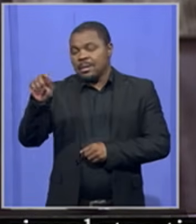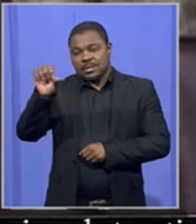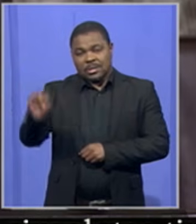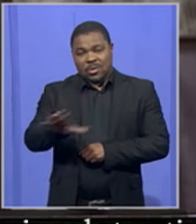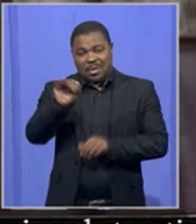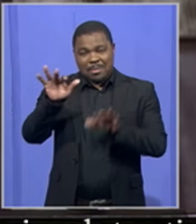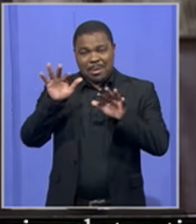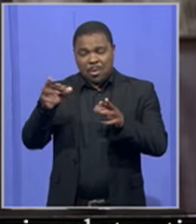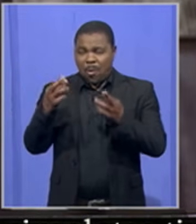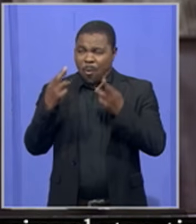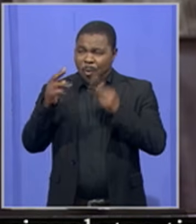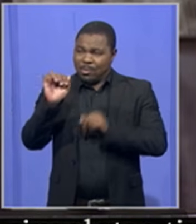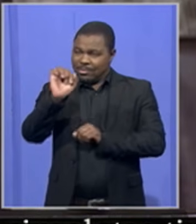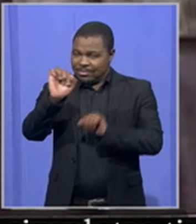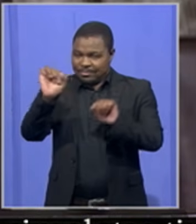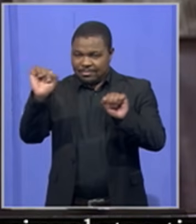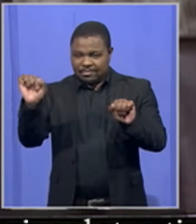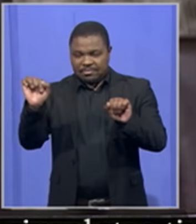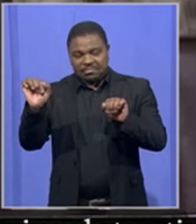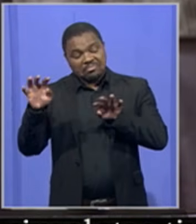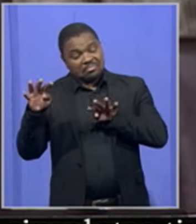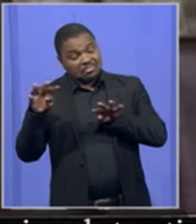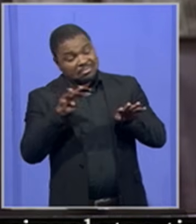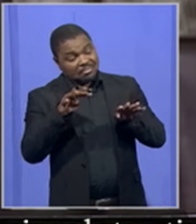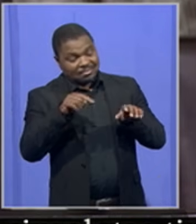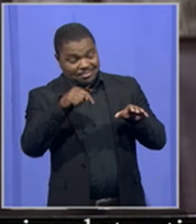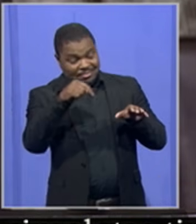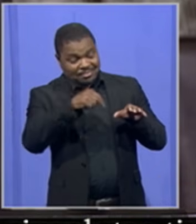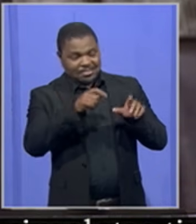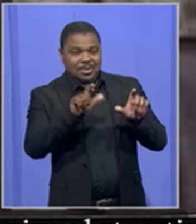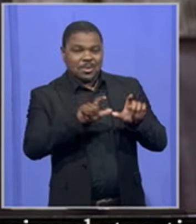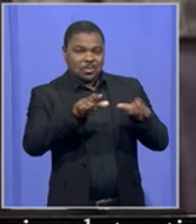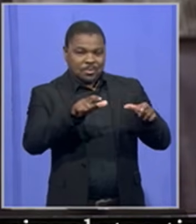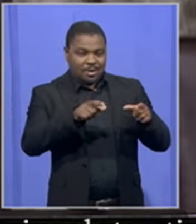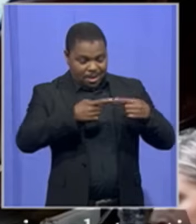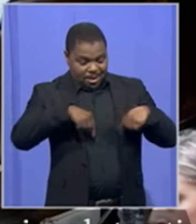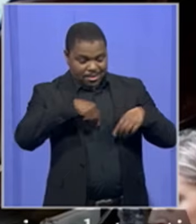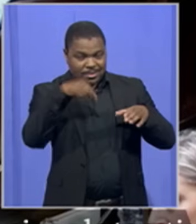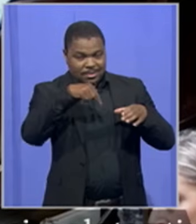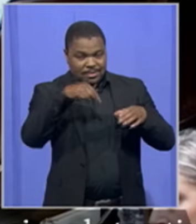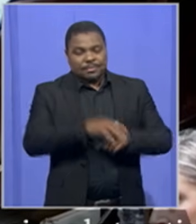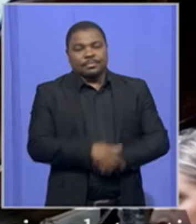people of this country are on us.